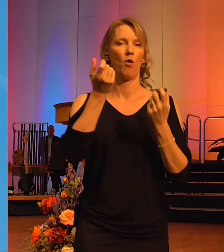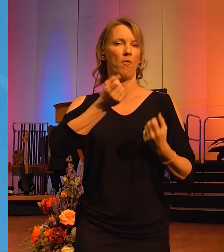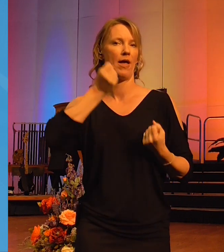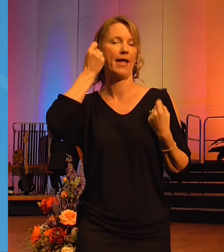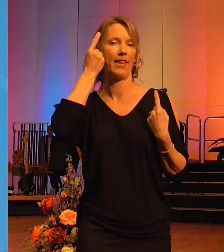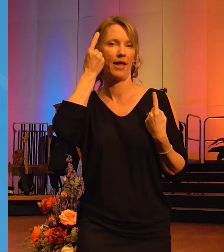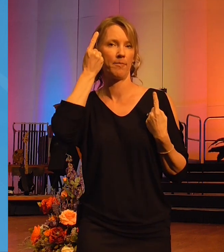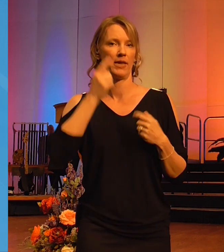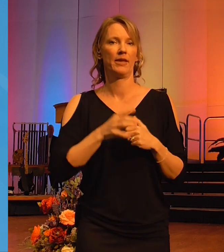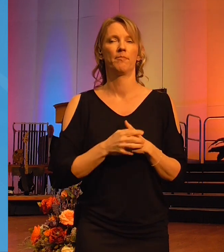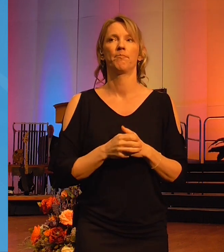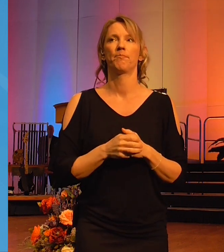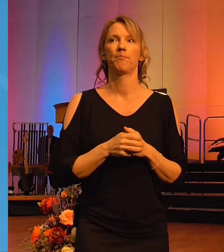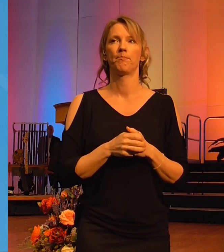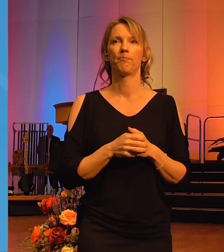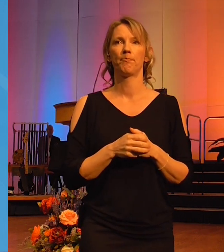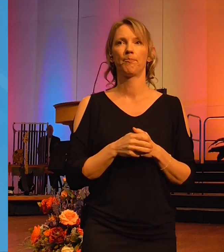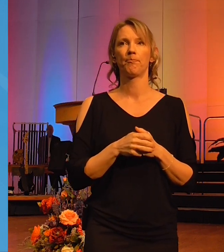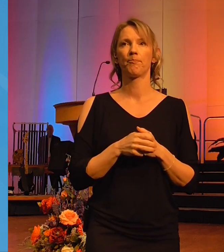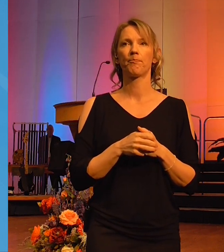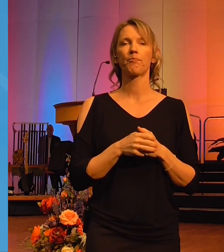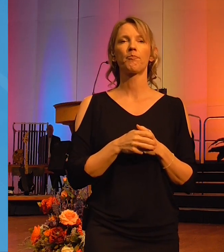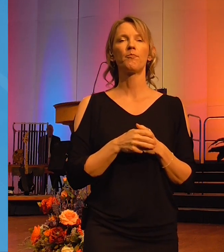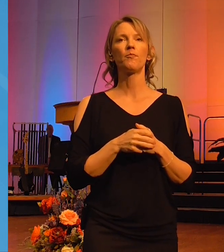empowerment and global enlightenment.